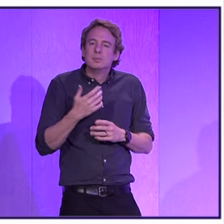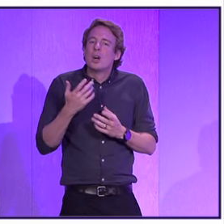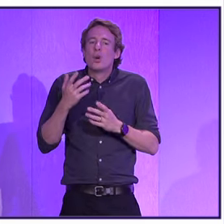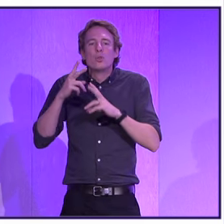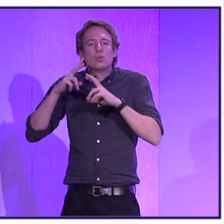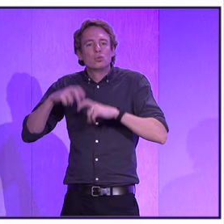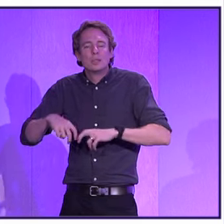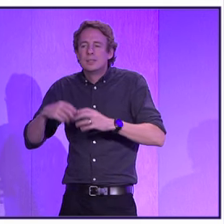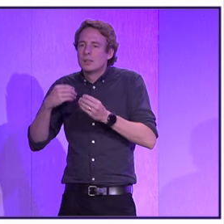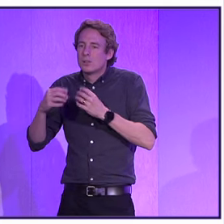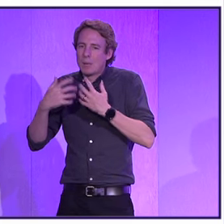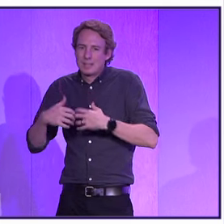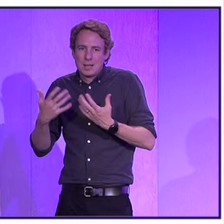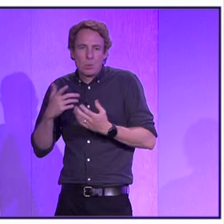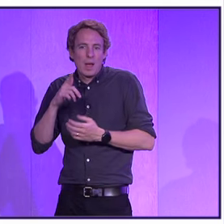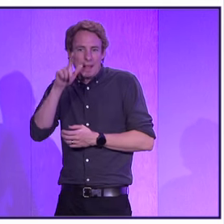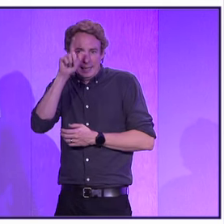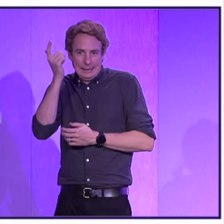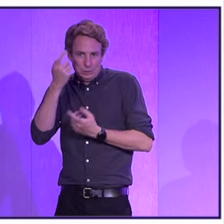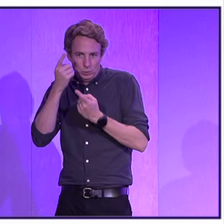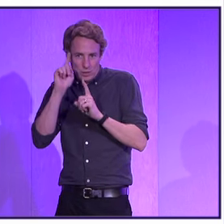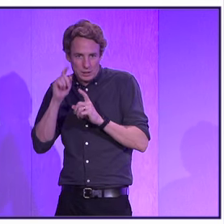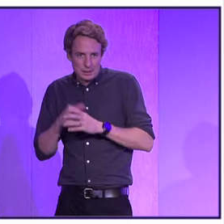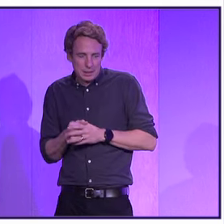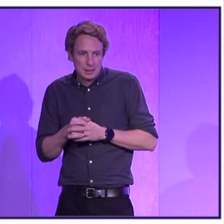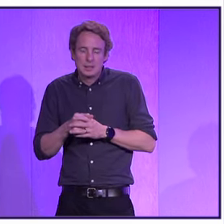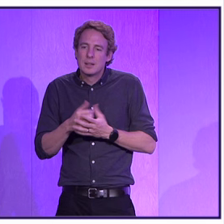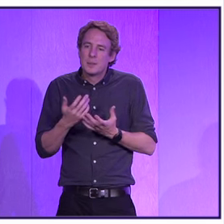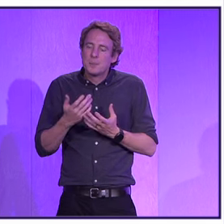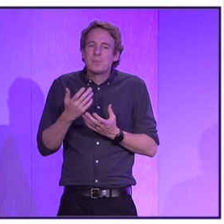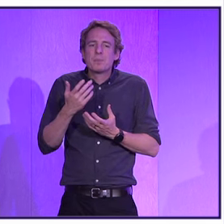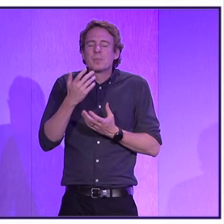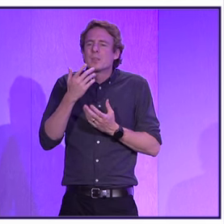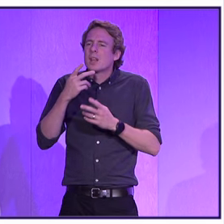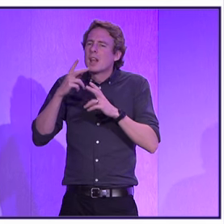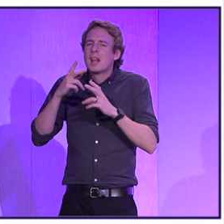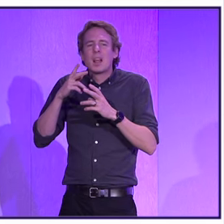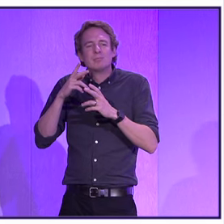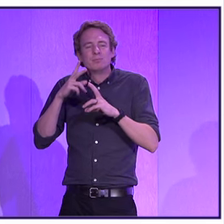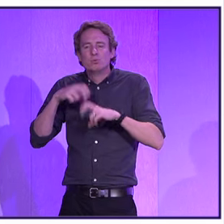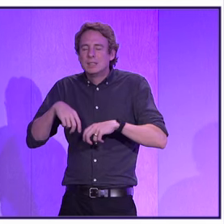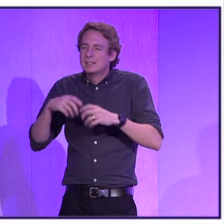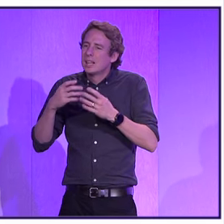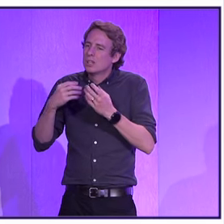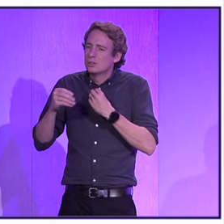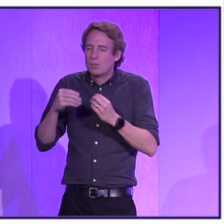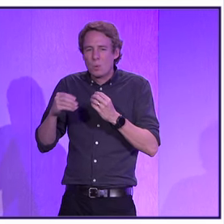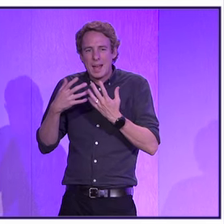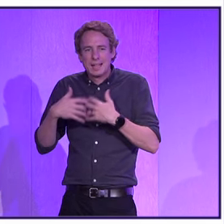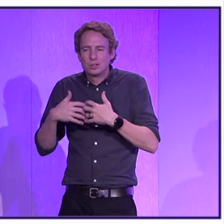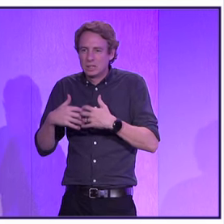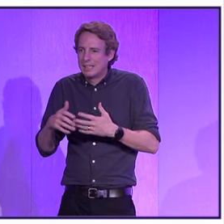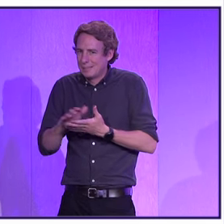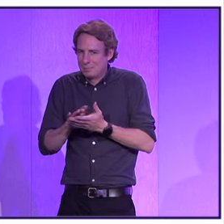research software engineer at Leeds University, which, if you're not familiar with the role of a research software engineer, it basically